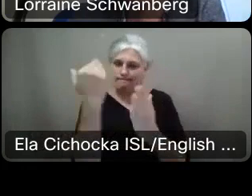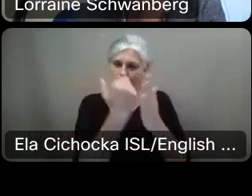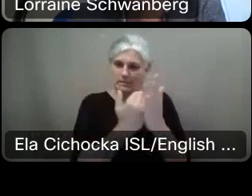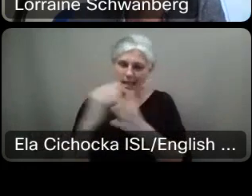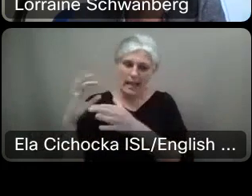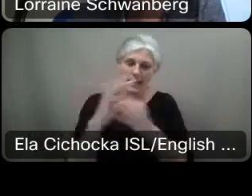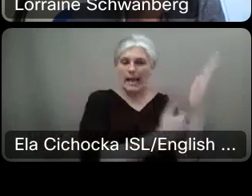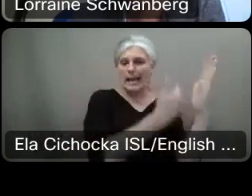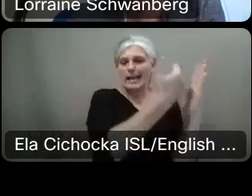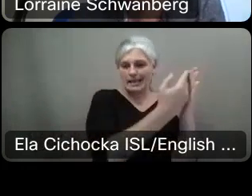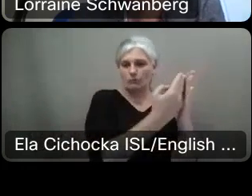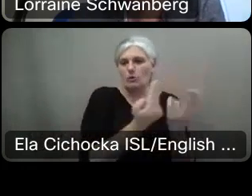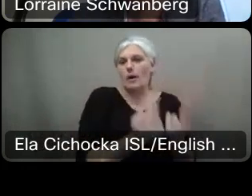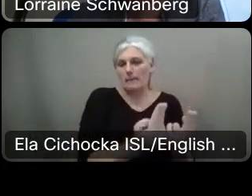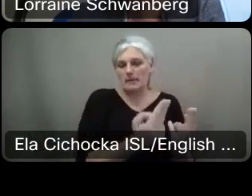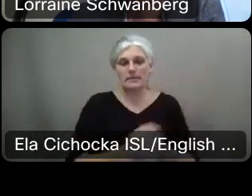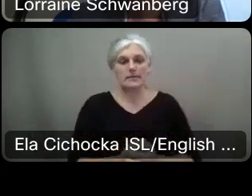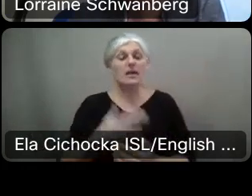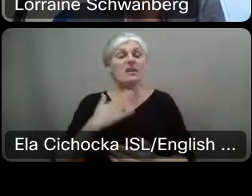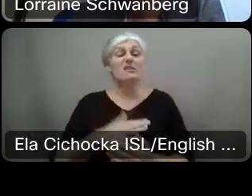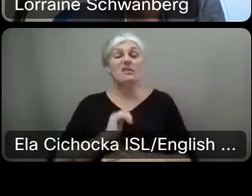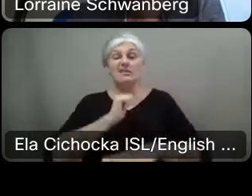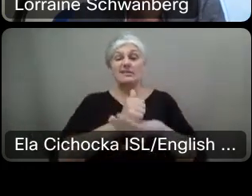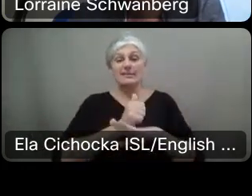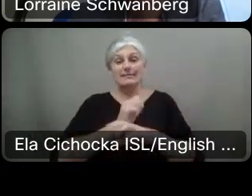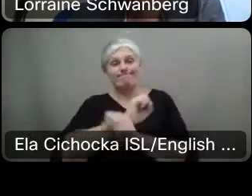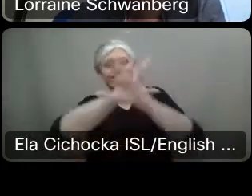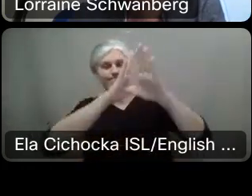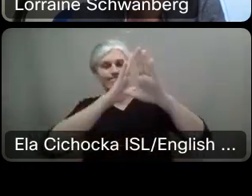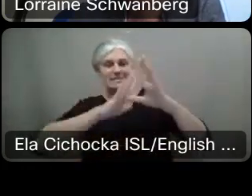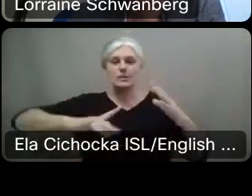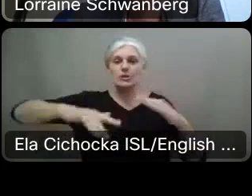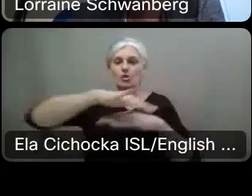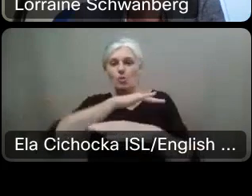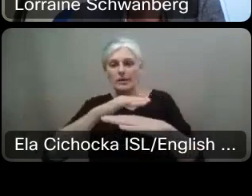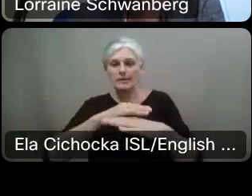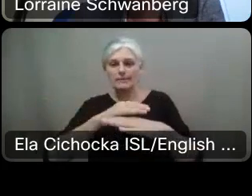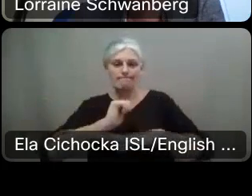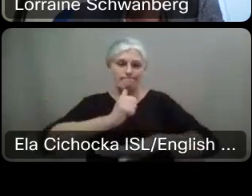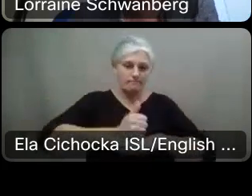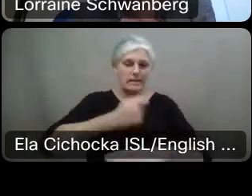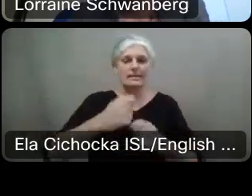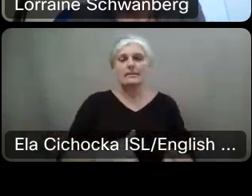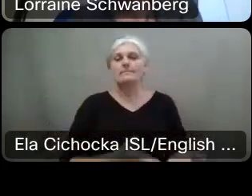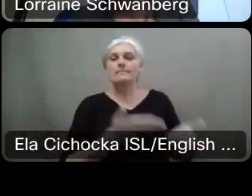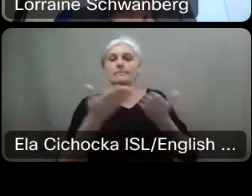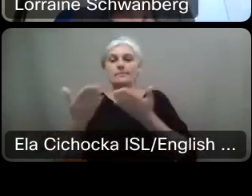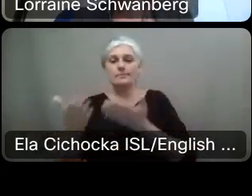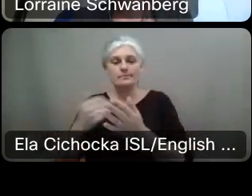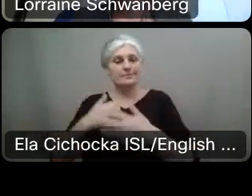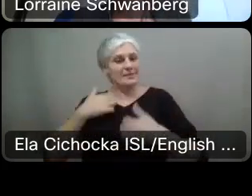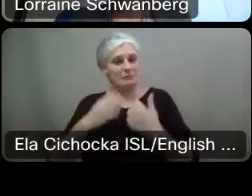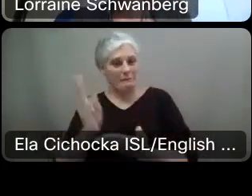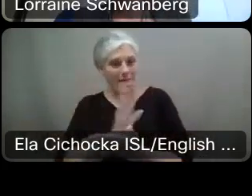legislation. All right. So that's just to set the scene a little bit. But now we're going to move on to, I suppose, the interesting